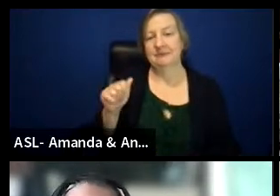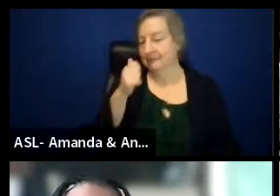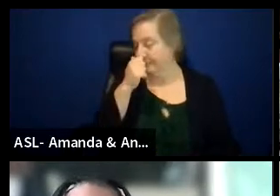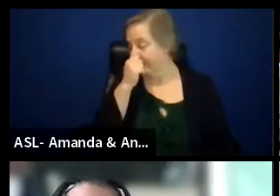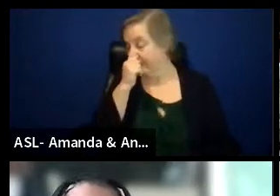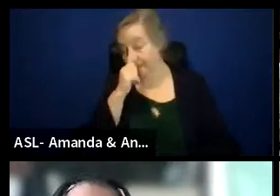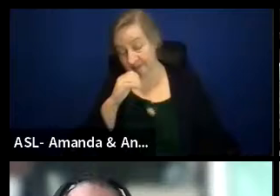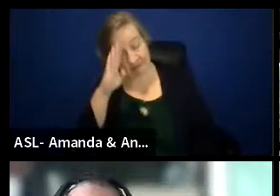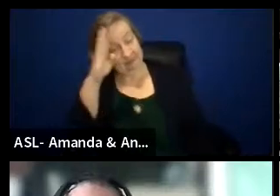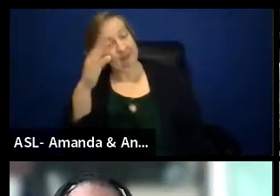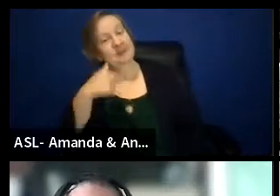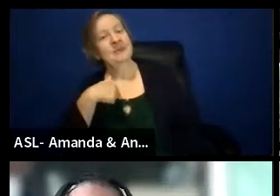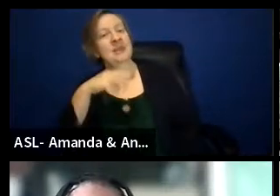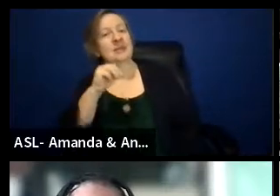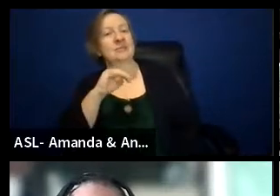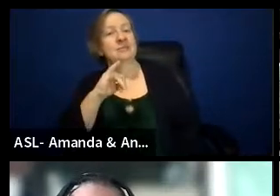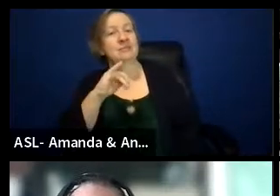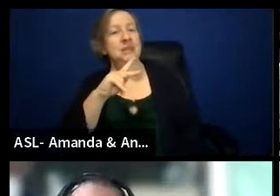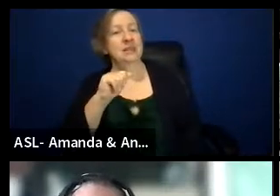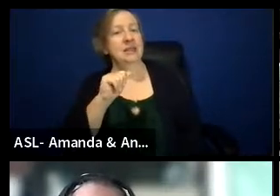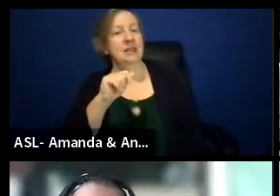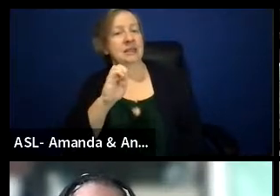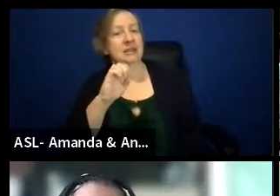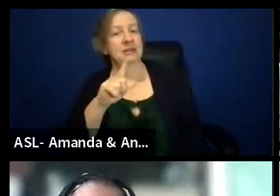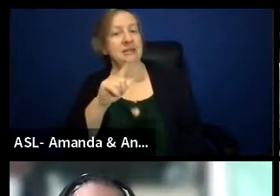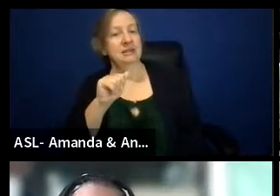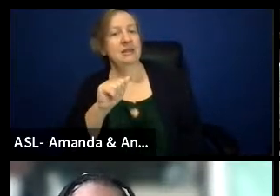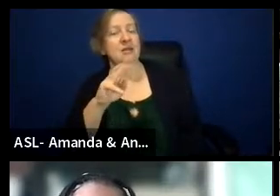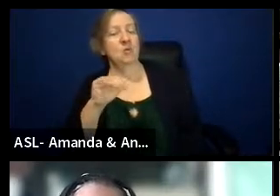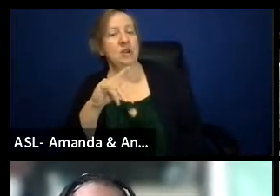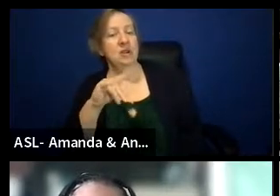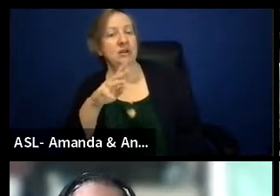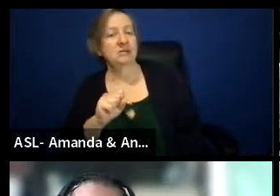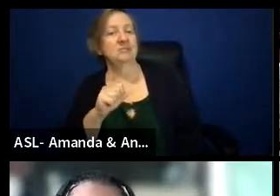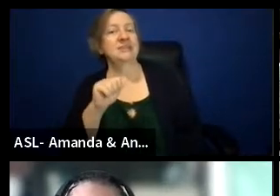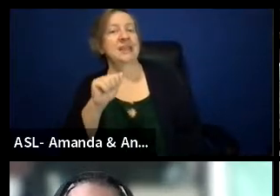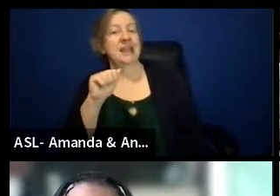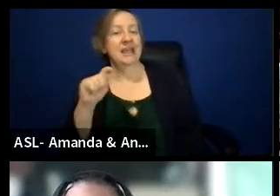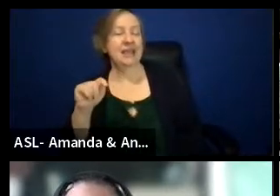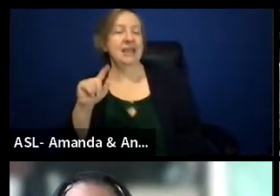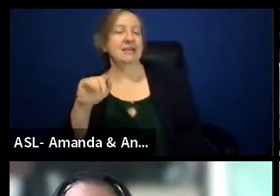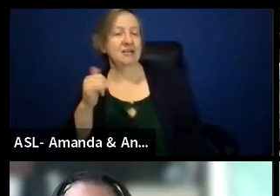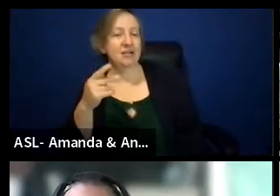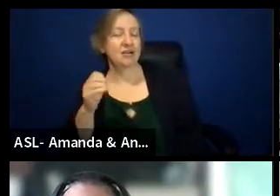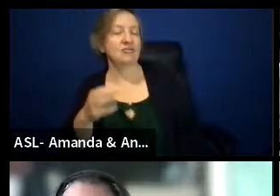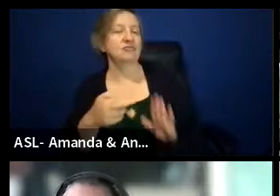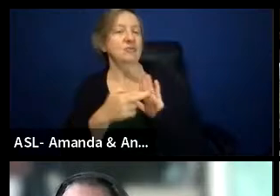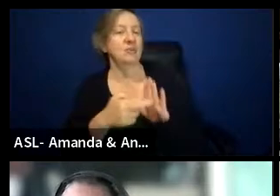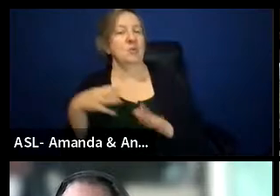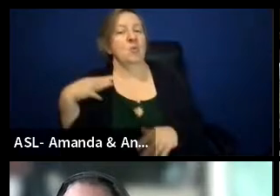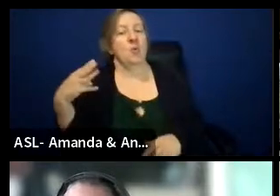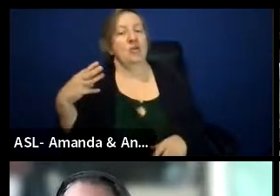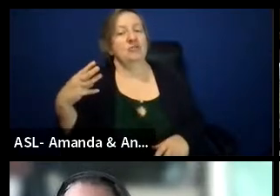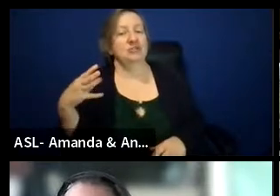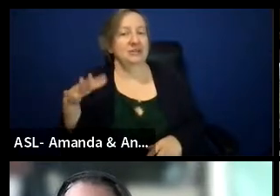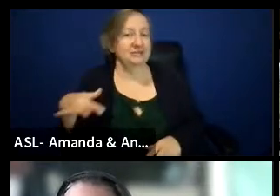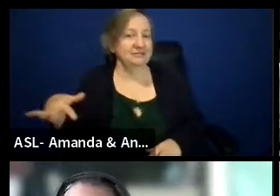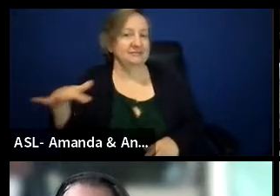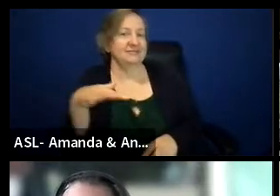Hi there, I am Michaela Williams, and I am an at-large community member representing the Washington side of the